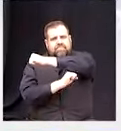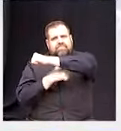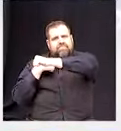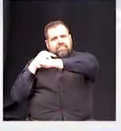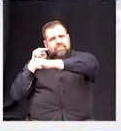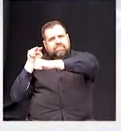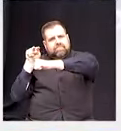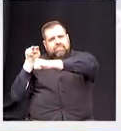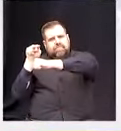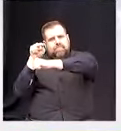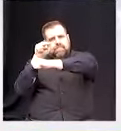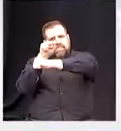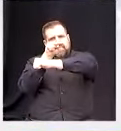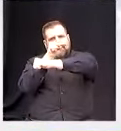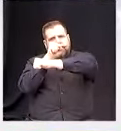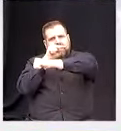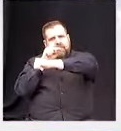as we